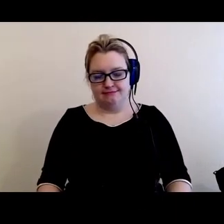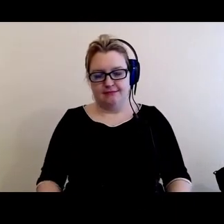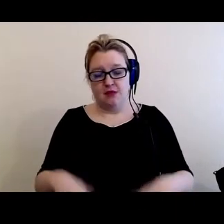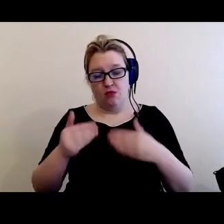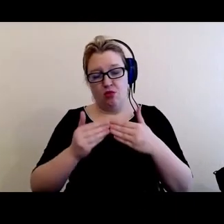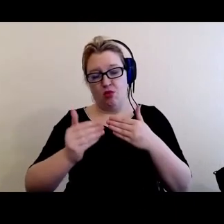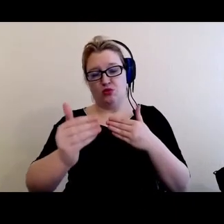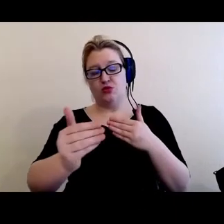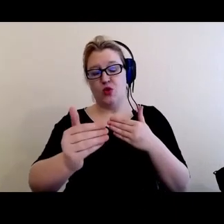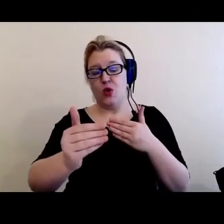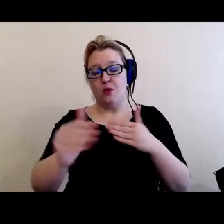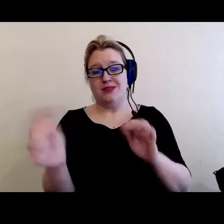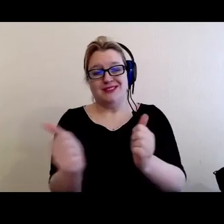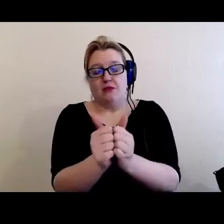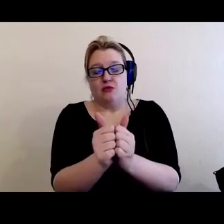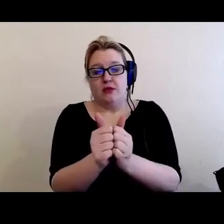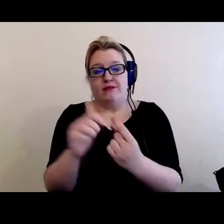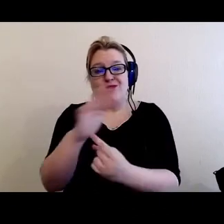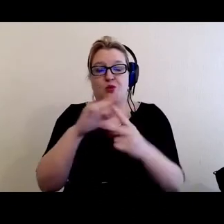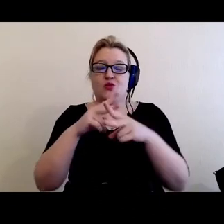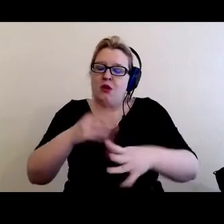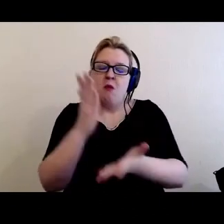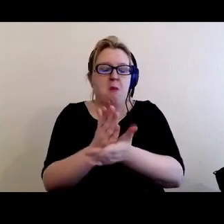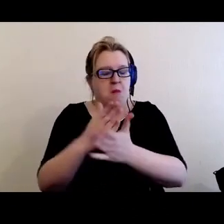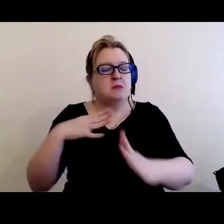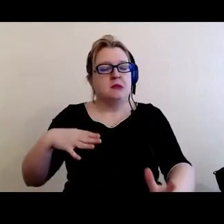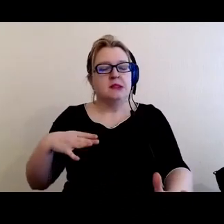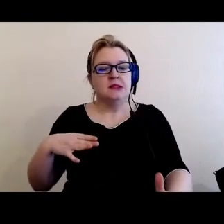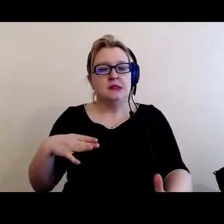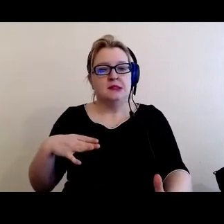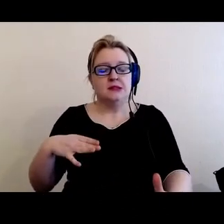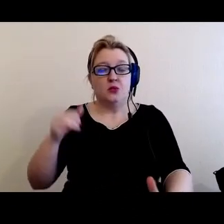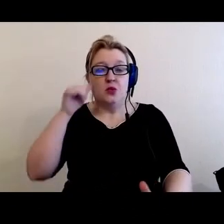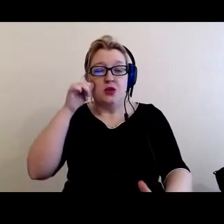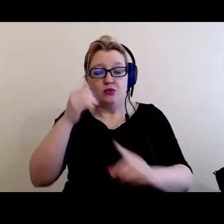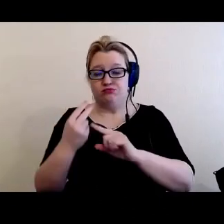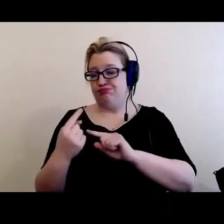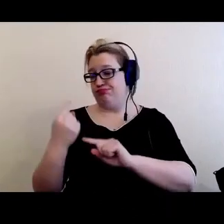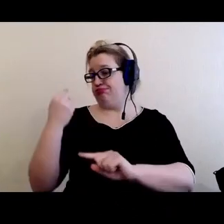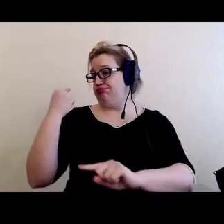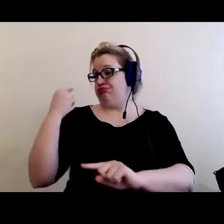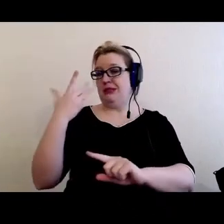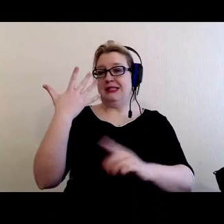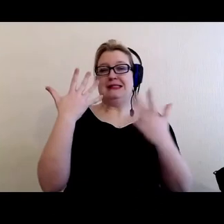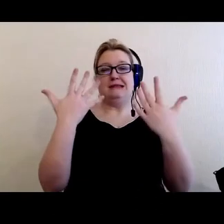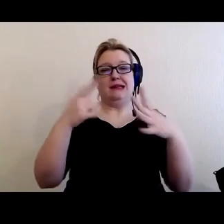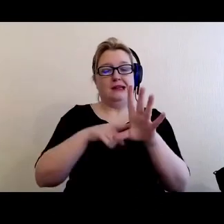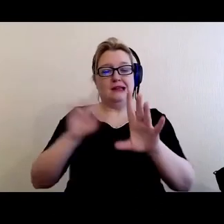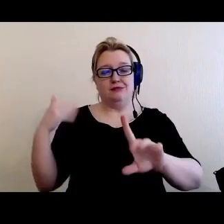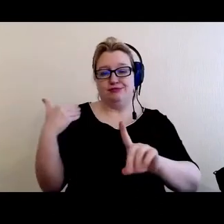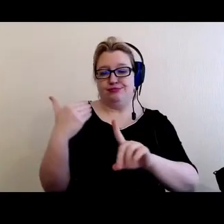care is absolutely needed. We all understand what's been happening to social care over the last 10 years. Very, very tight funding settlements have